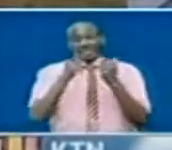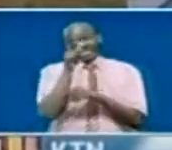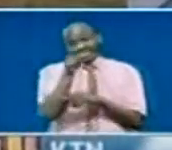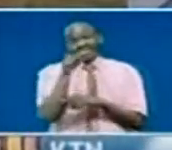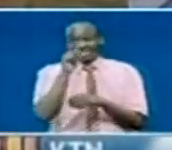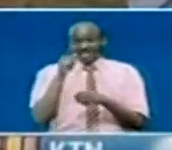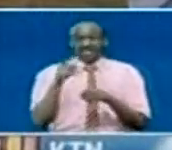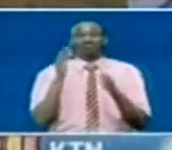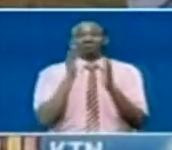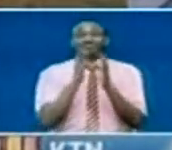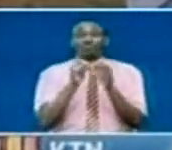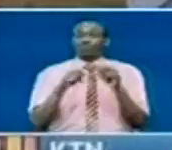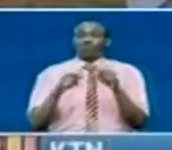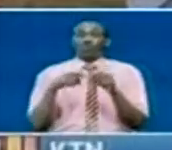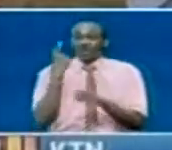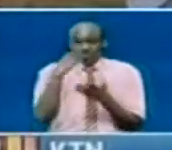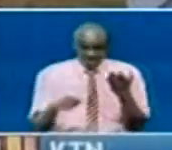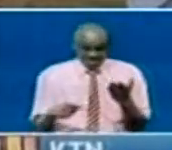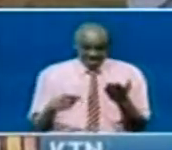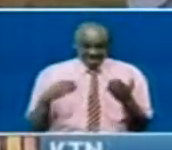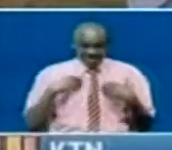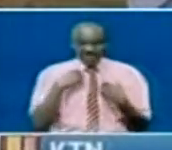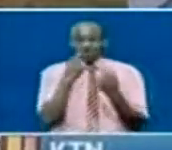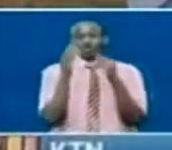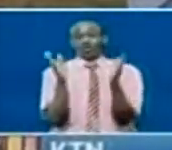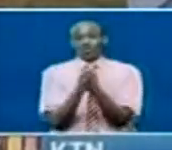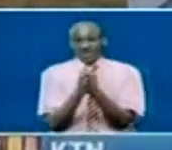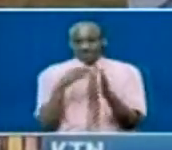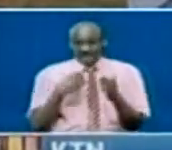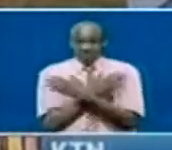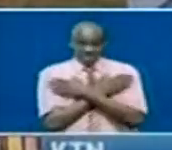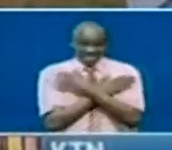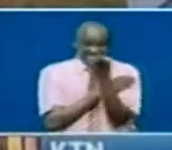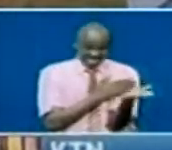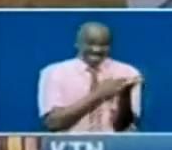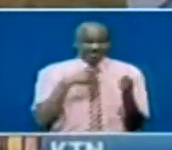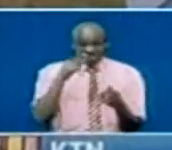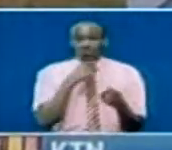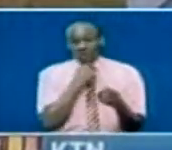day, since I've talked with my colleagues,